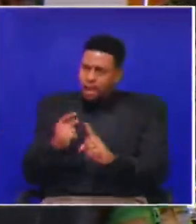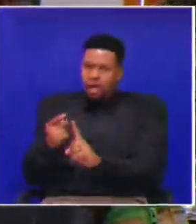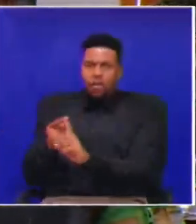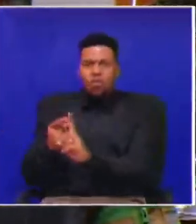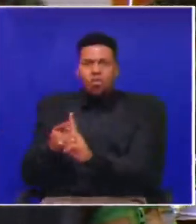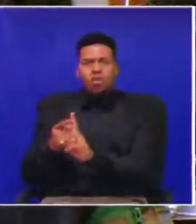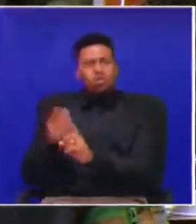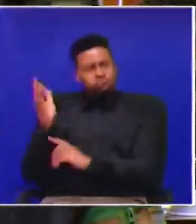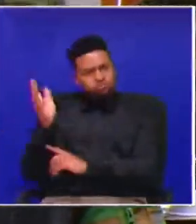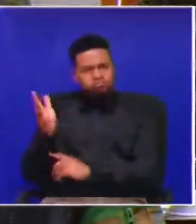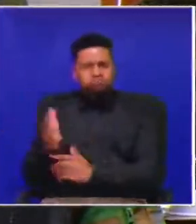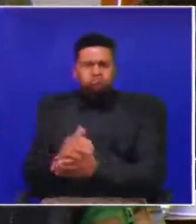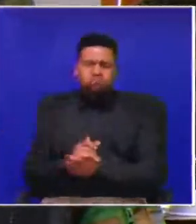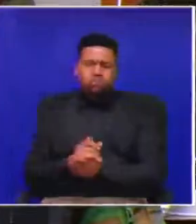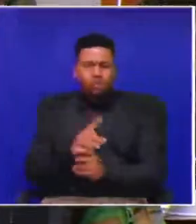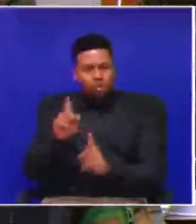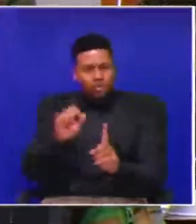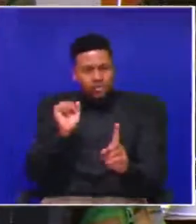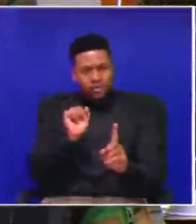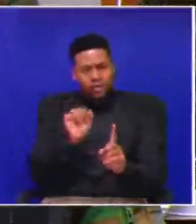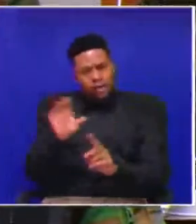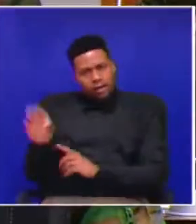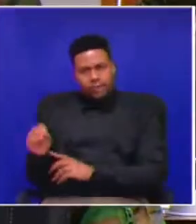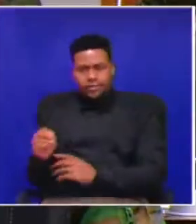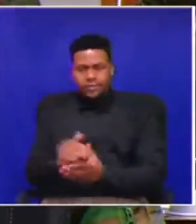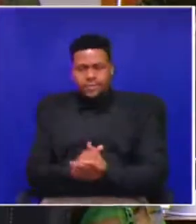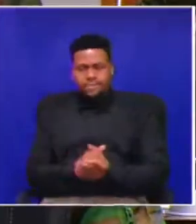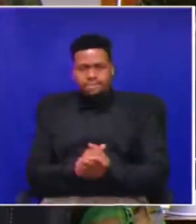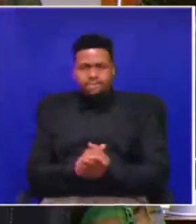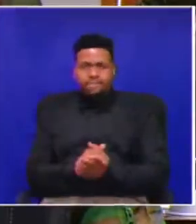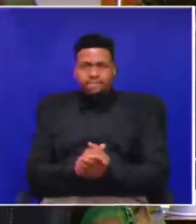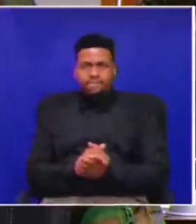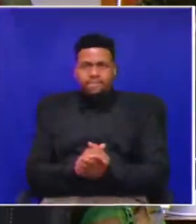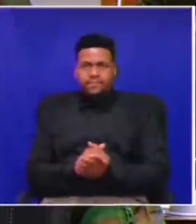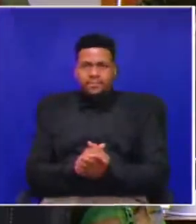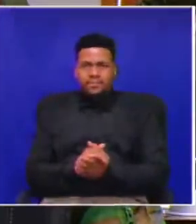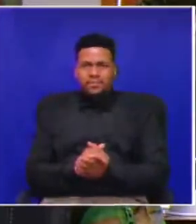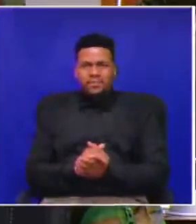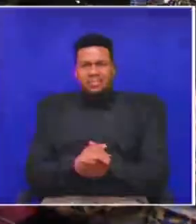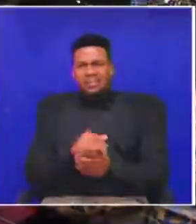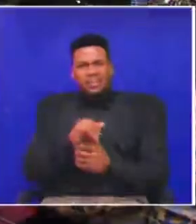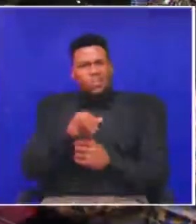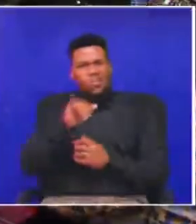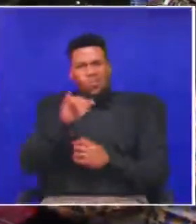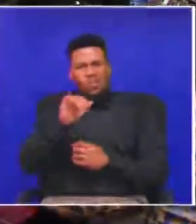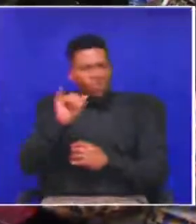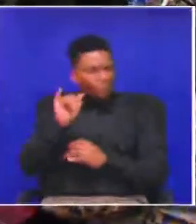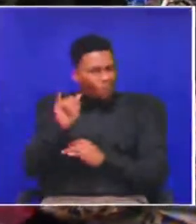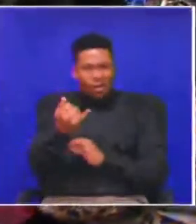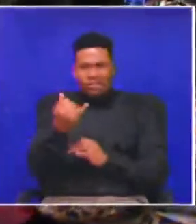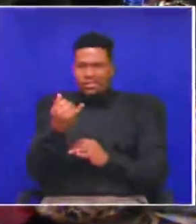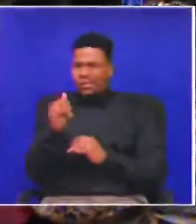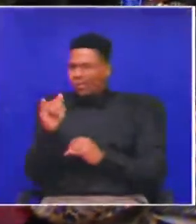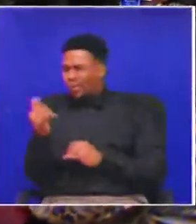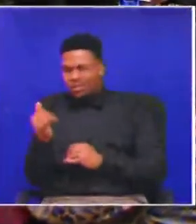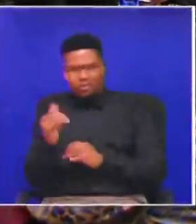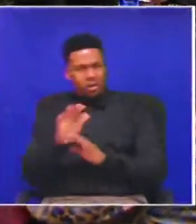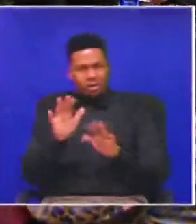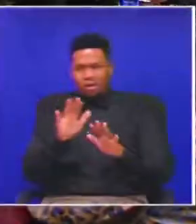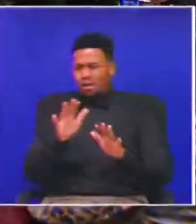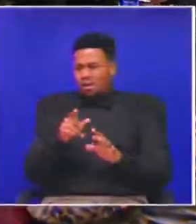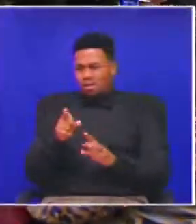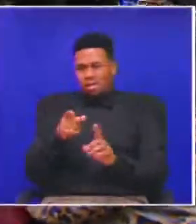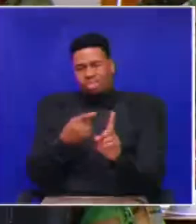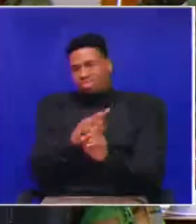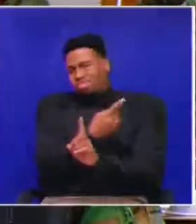Douglas to ask his question. Thank you very The much. Gwaza or not Gwazaring is not relevant now. Thank you very much. Can you please